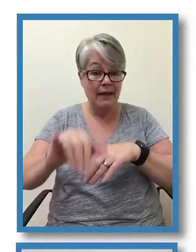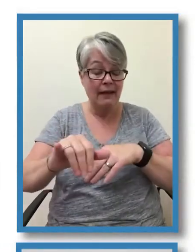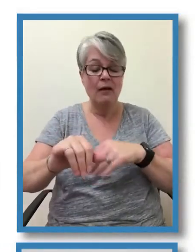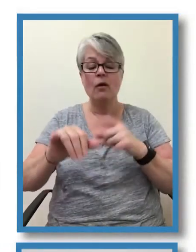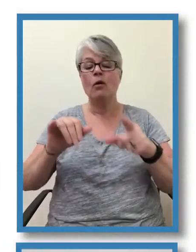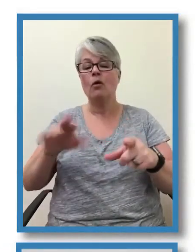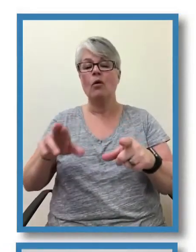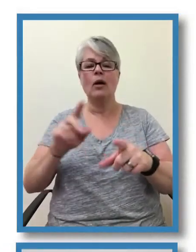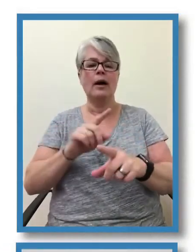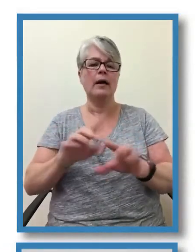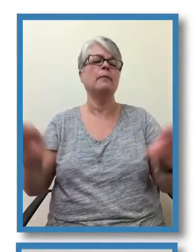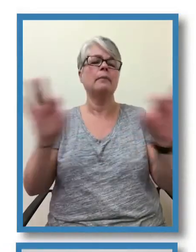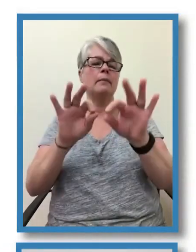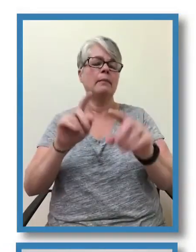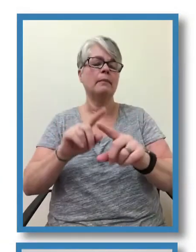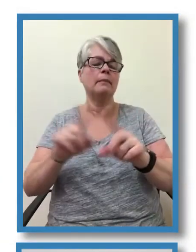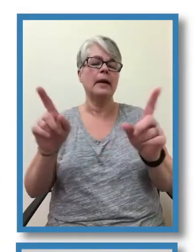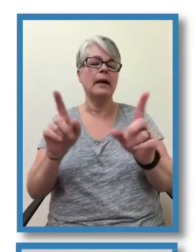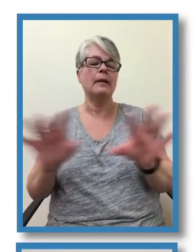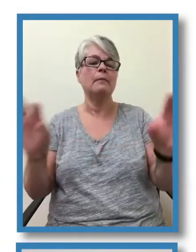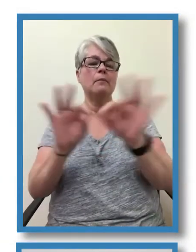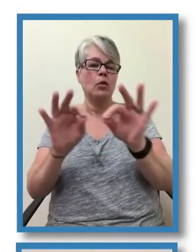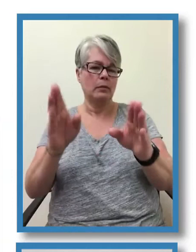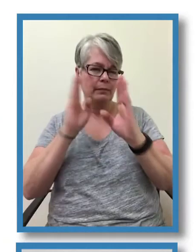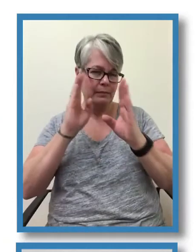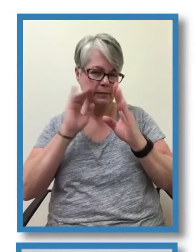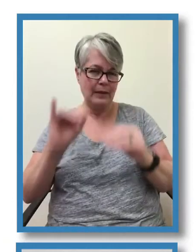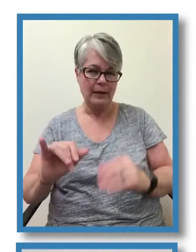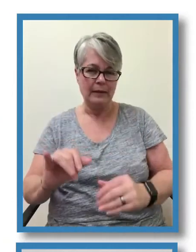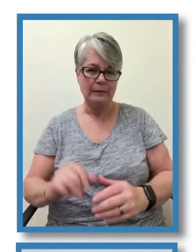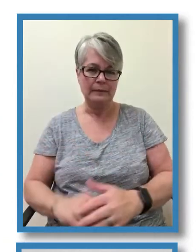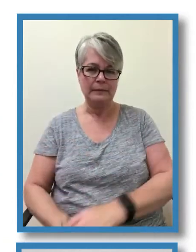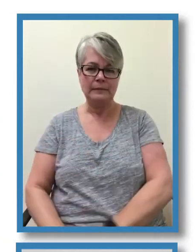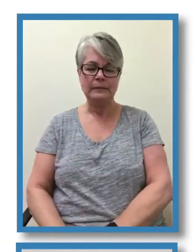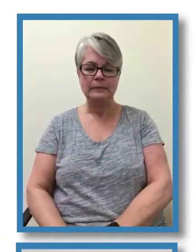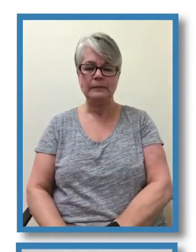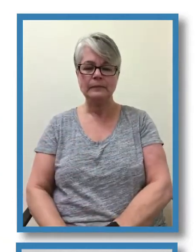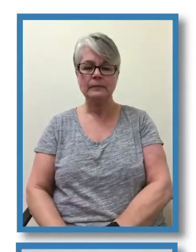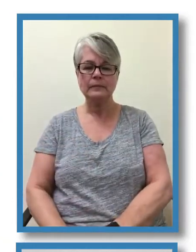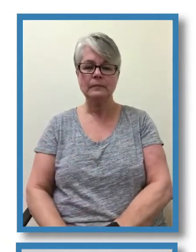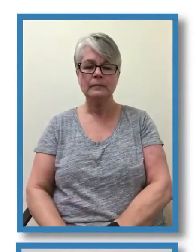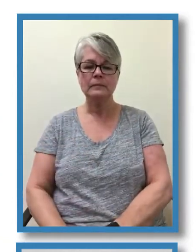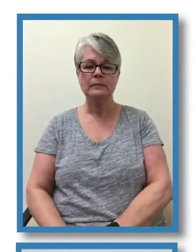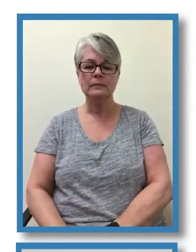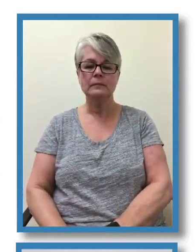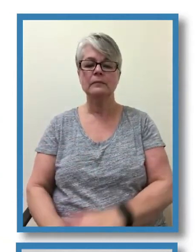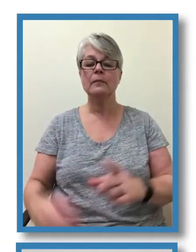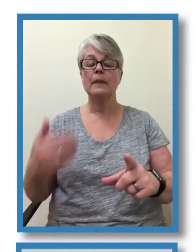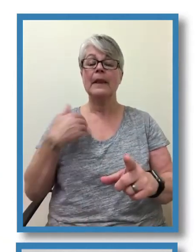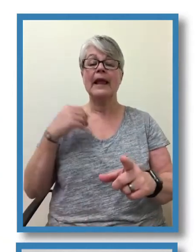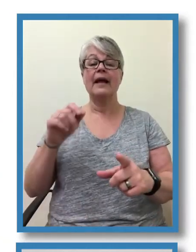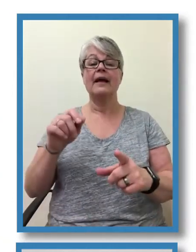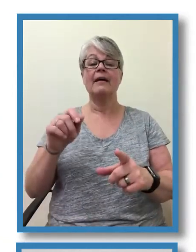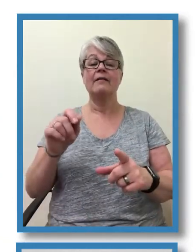I'm just going to show this really just to give you an idea of the complexity of what's going on. So there are a number of things that